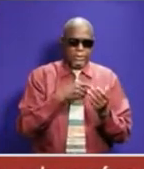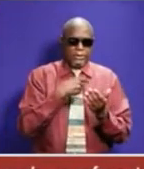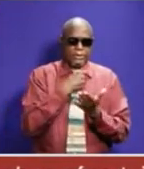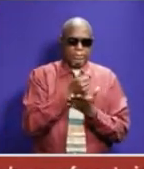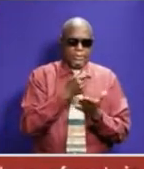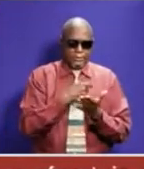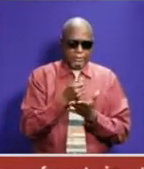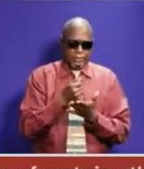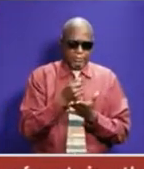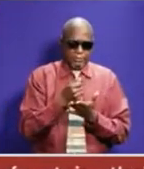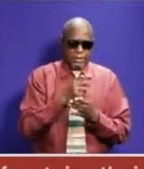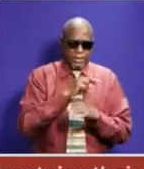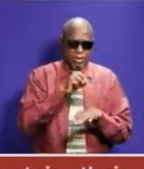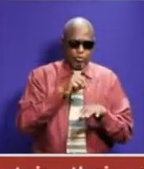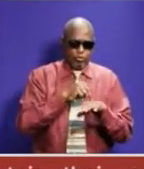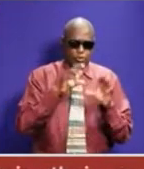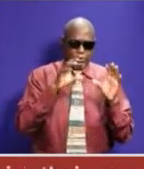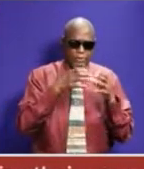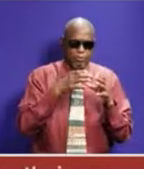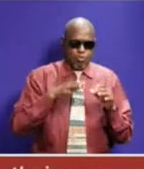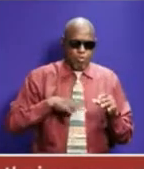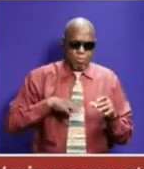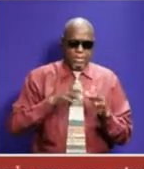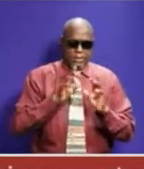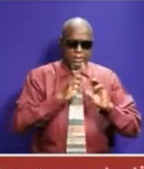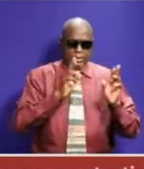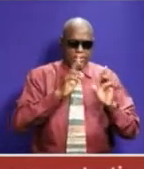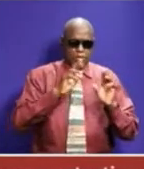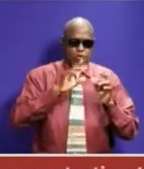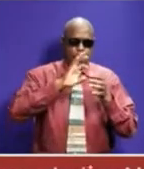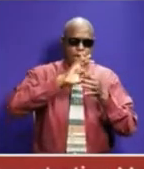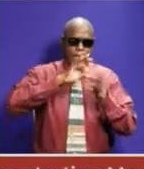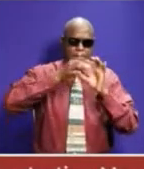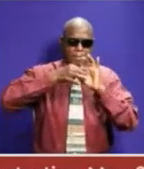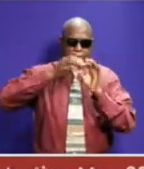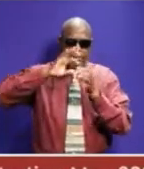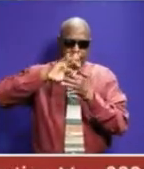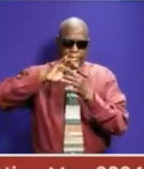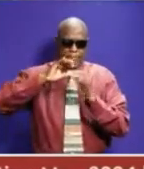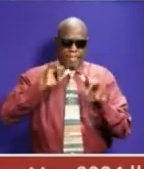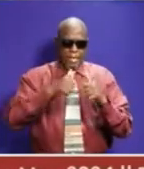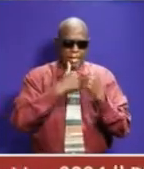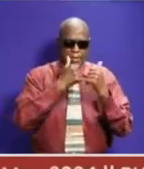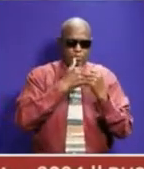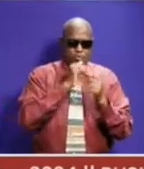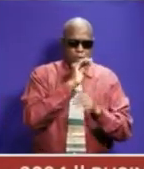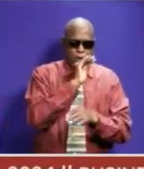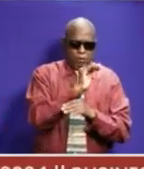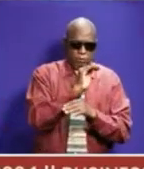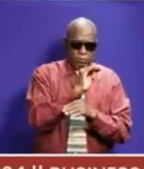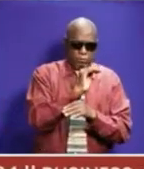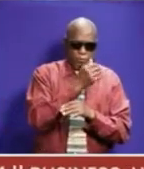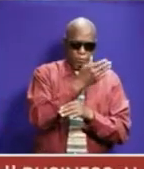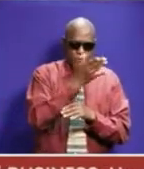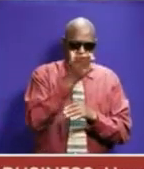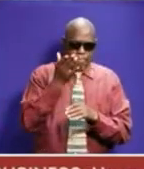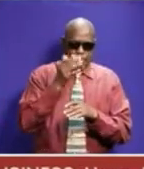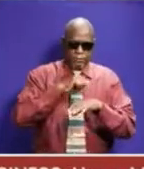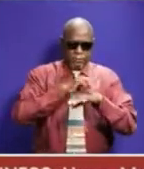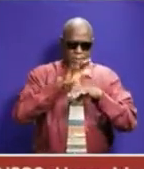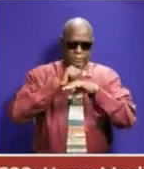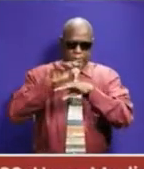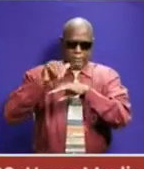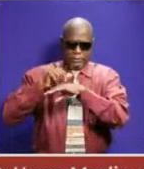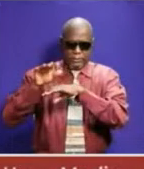women's team is preparing for the Olympic Games, and we are calling out, we're sending out a